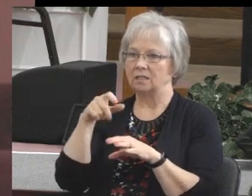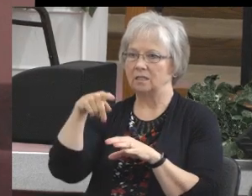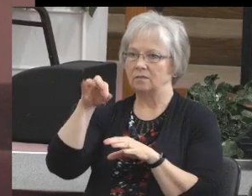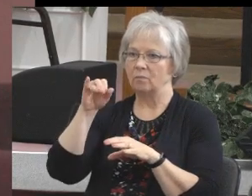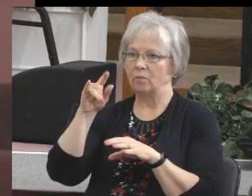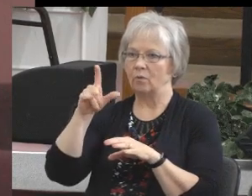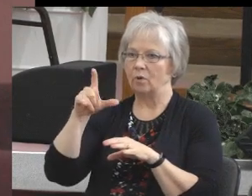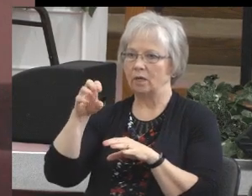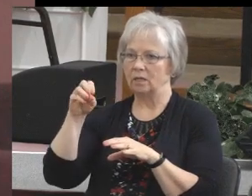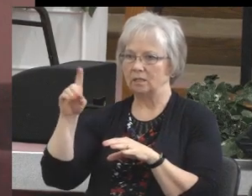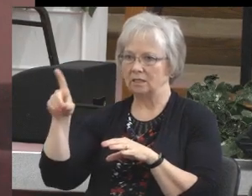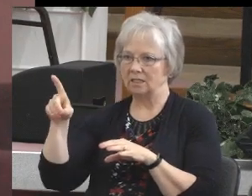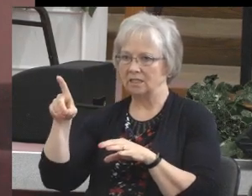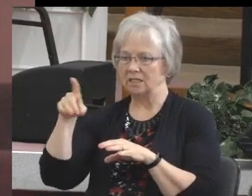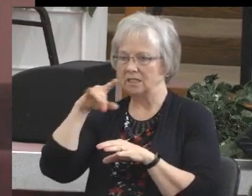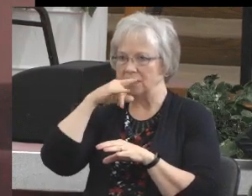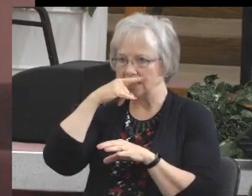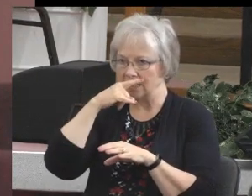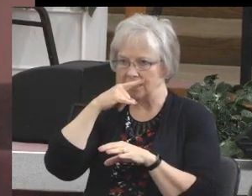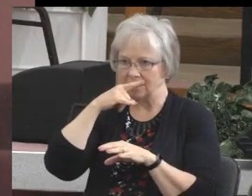And that's not who we are to be.